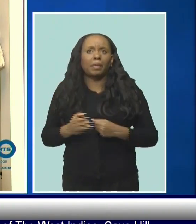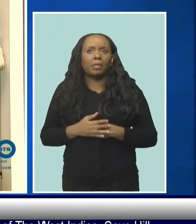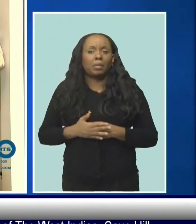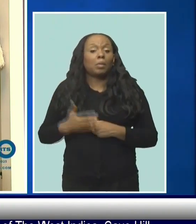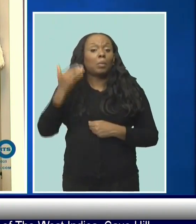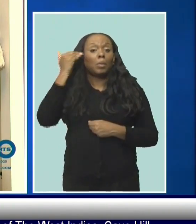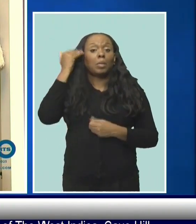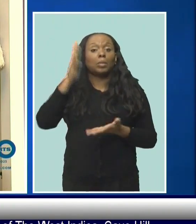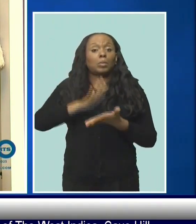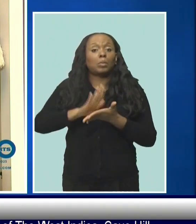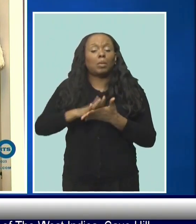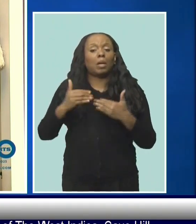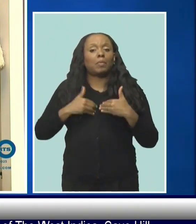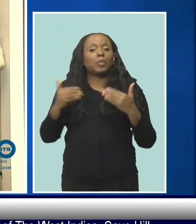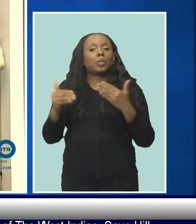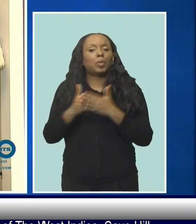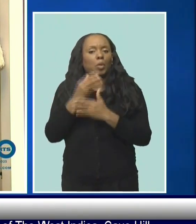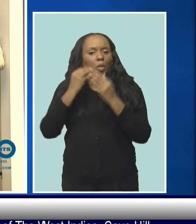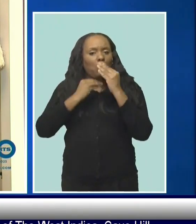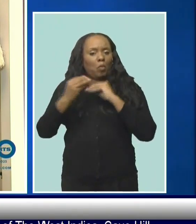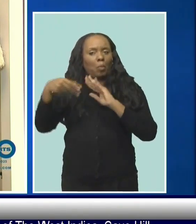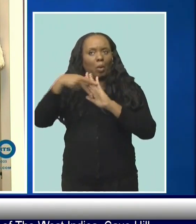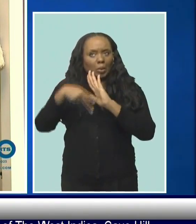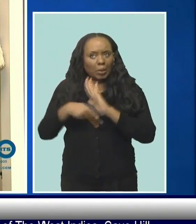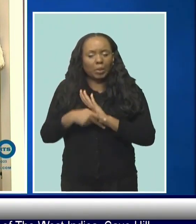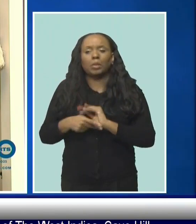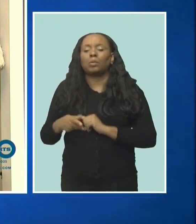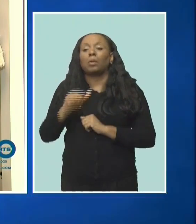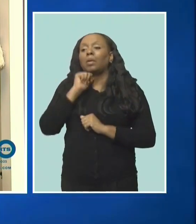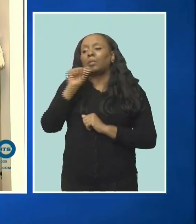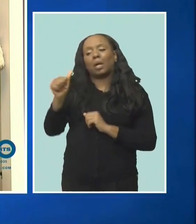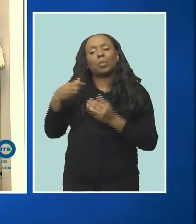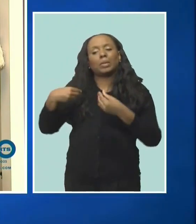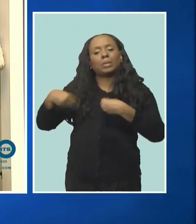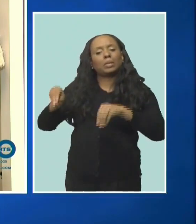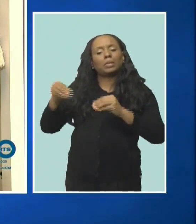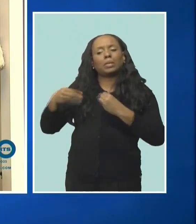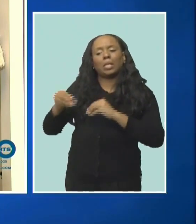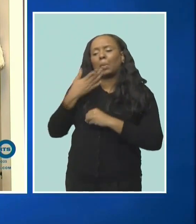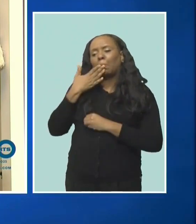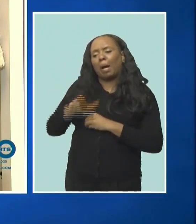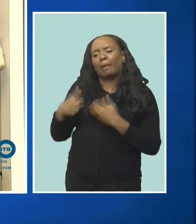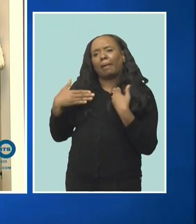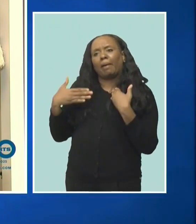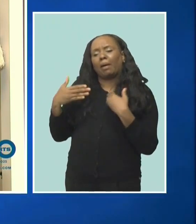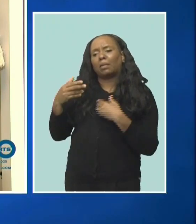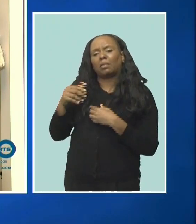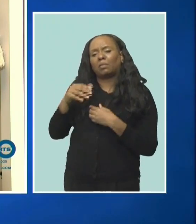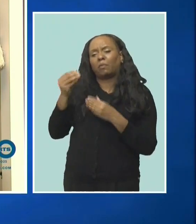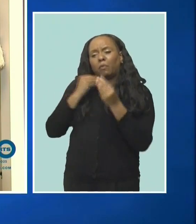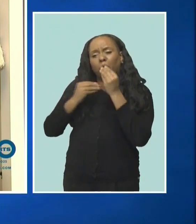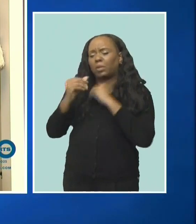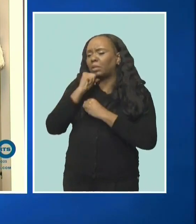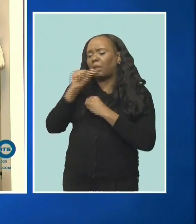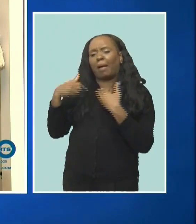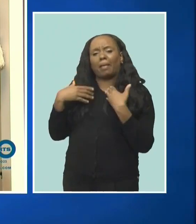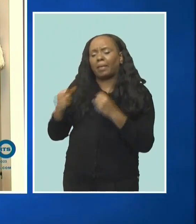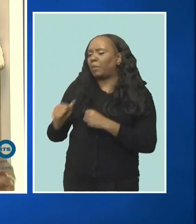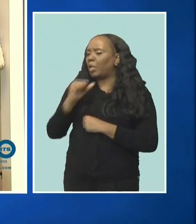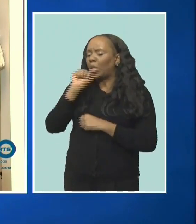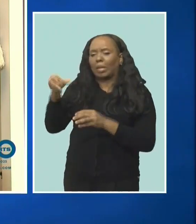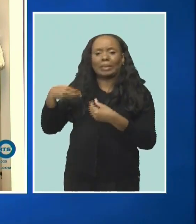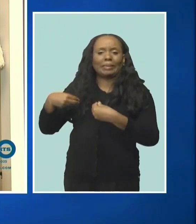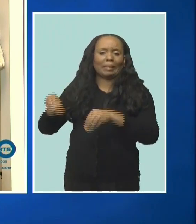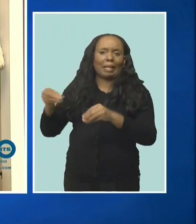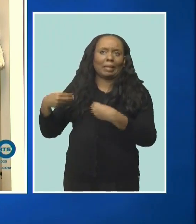nutrition policy has said, okay, we're not going to sell these products. You know, we're pulling these unhealthy foods and drinks and